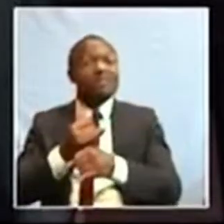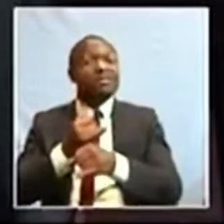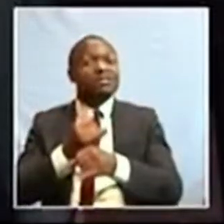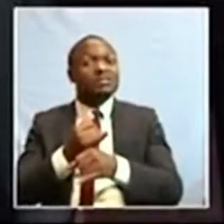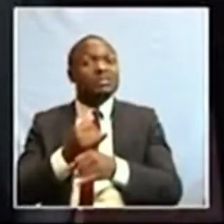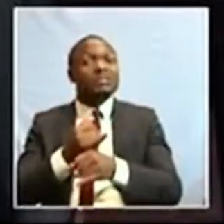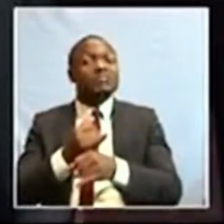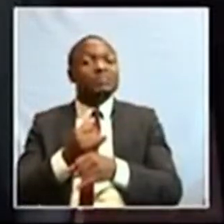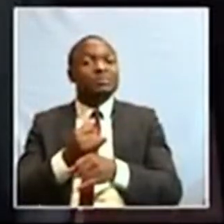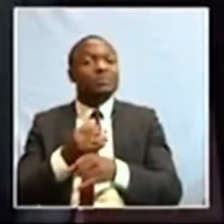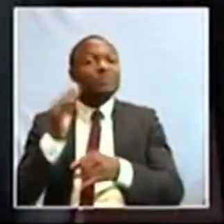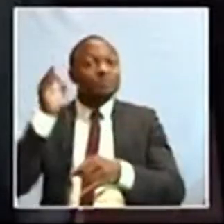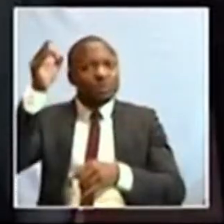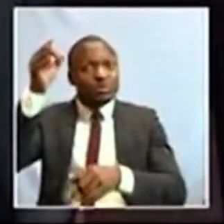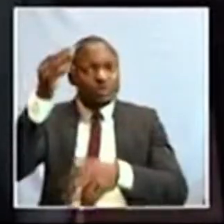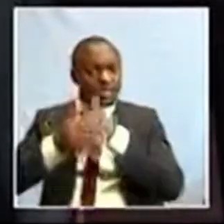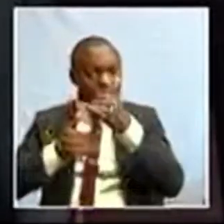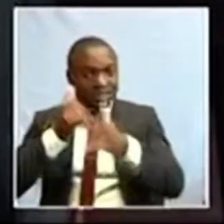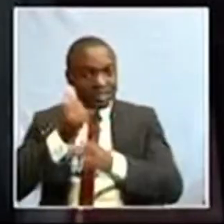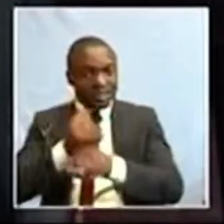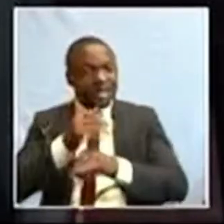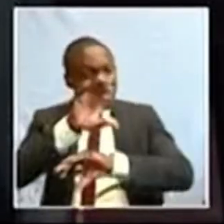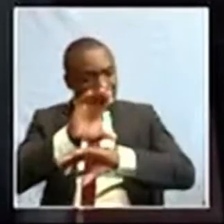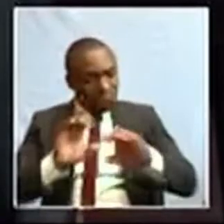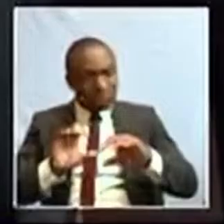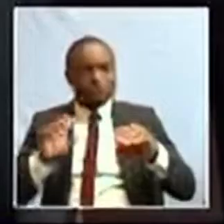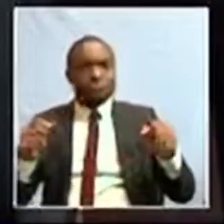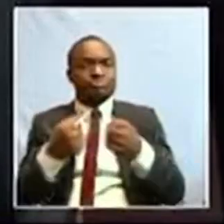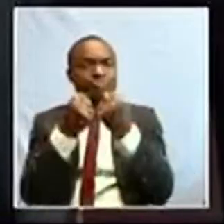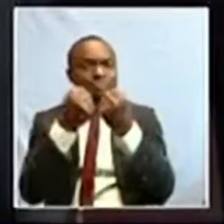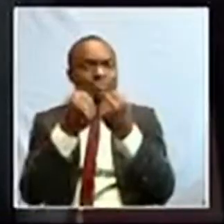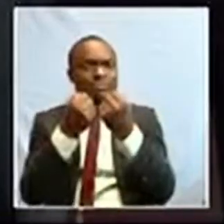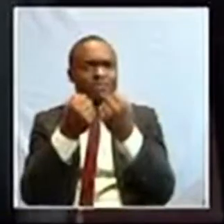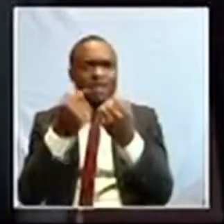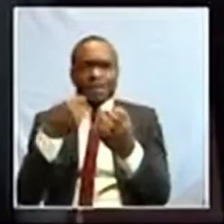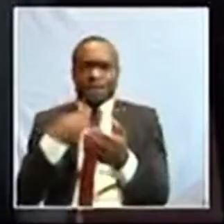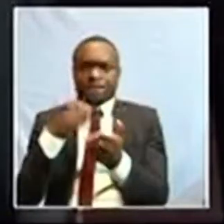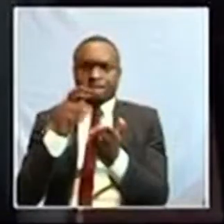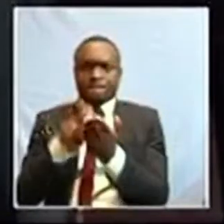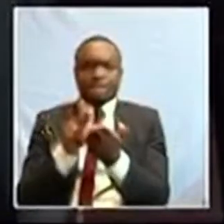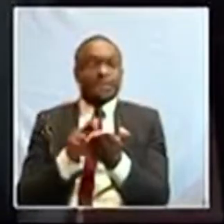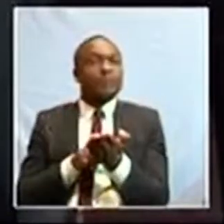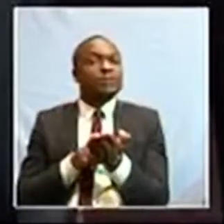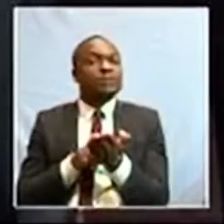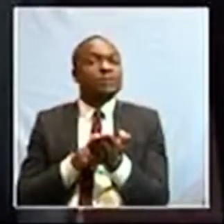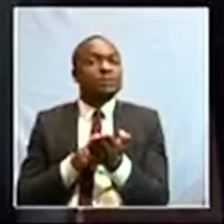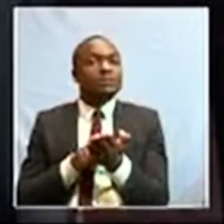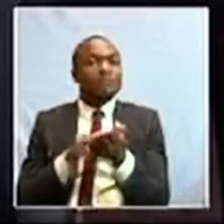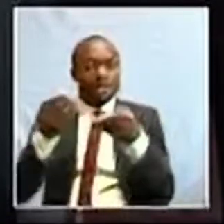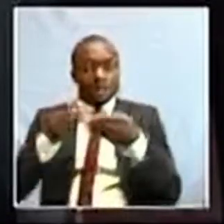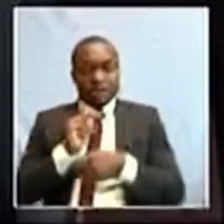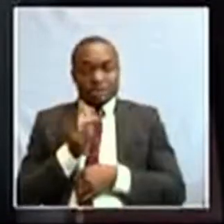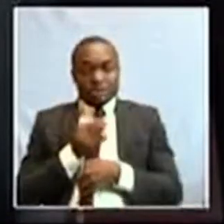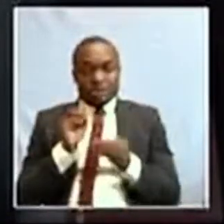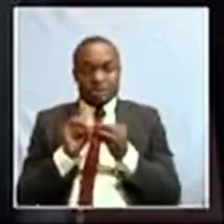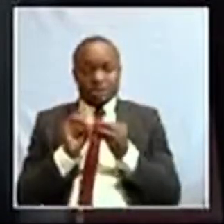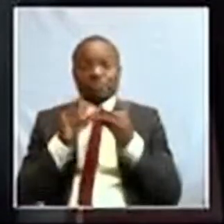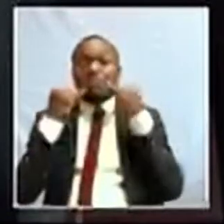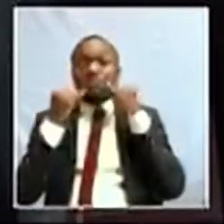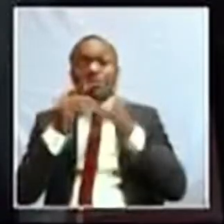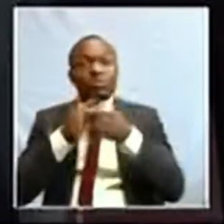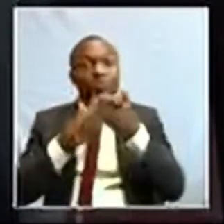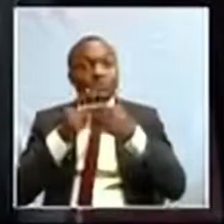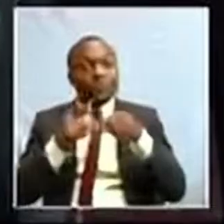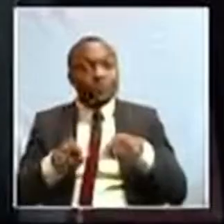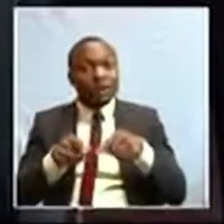the years to come. And the cause of the accident, for me, the report, Chair, would have been, it would have given us more information. What